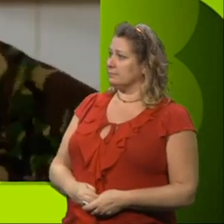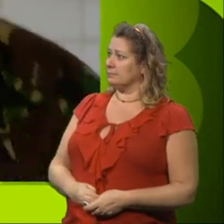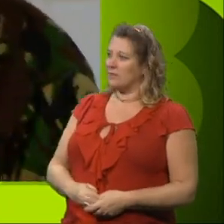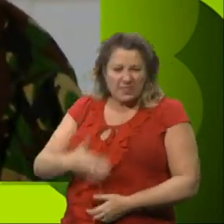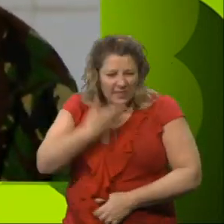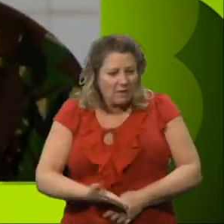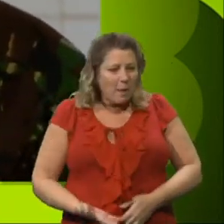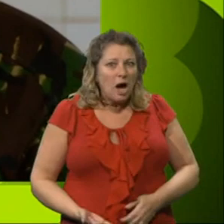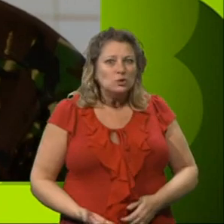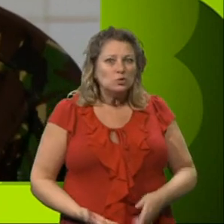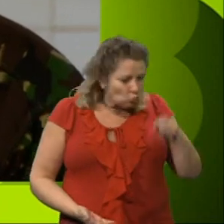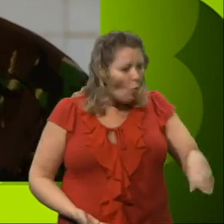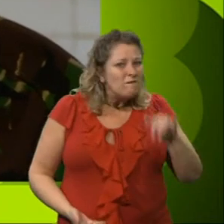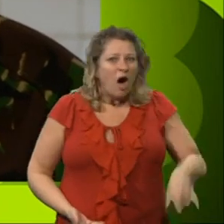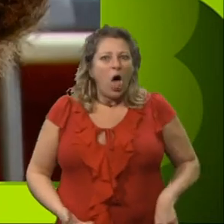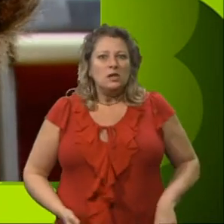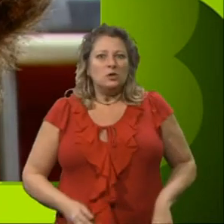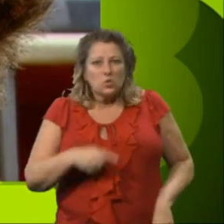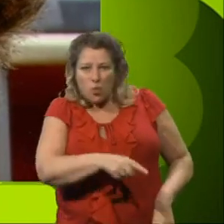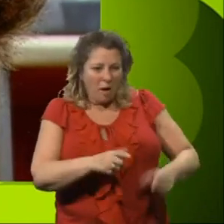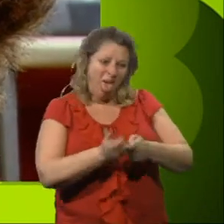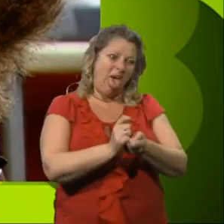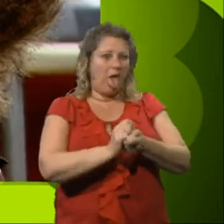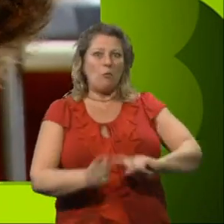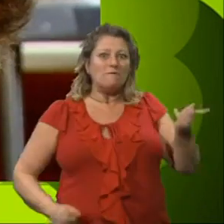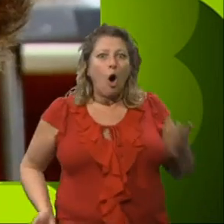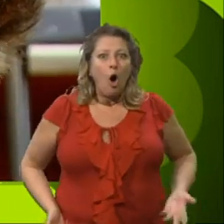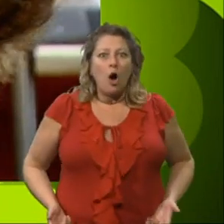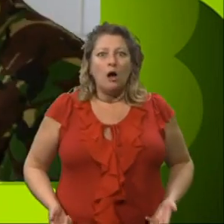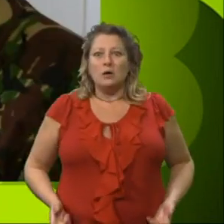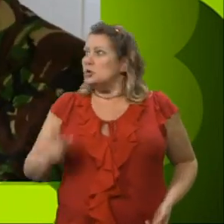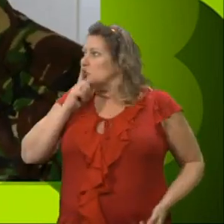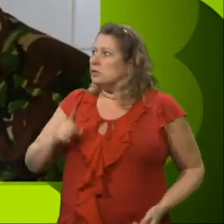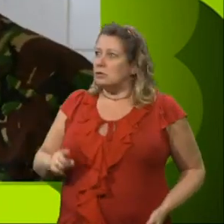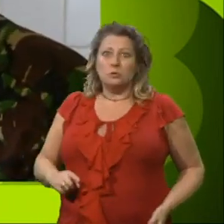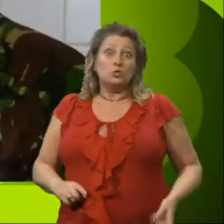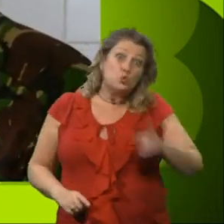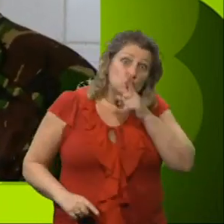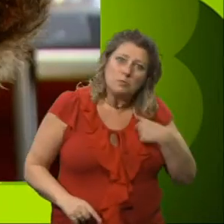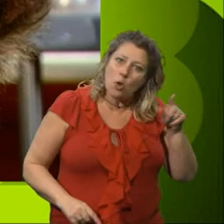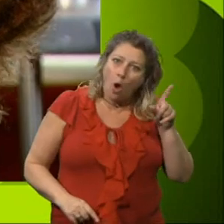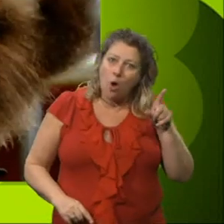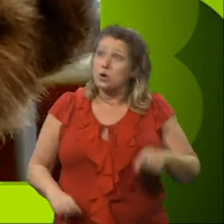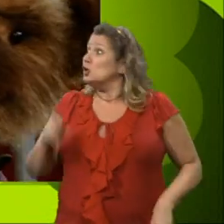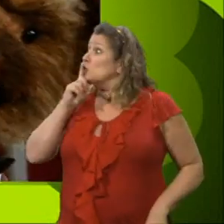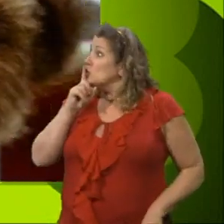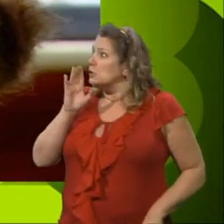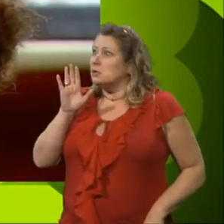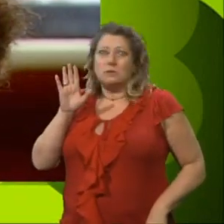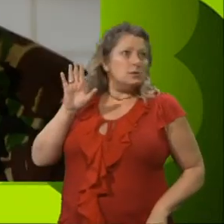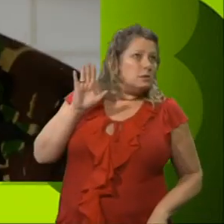Thank you very much, Hacker. That was all your fault, you and your potato head. Shh, don't you shush me. No, listen.